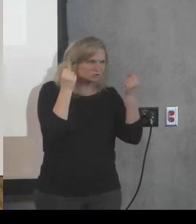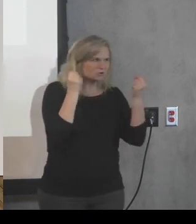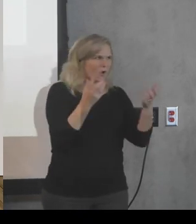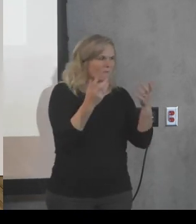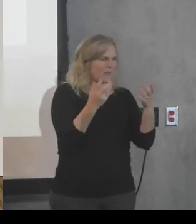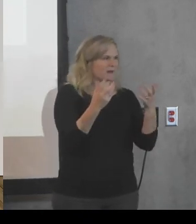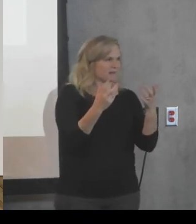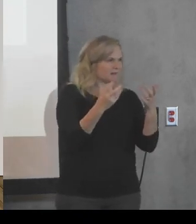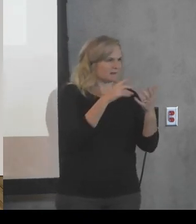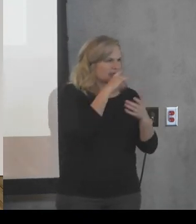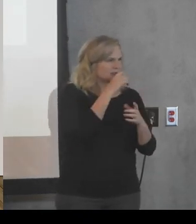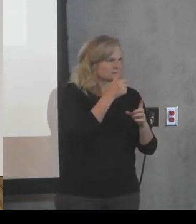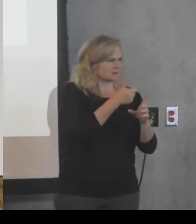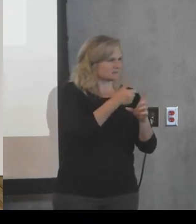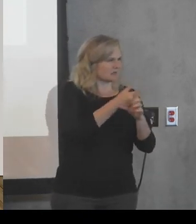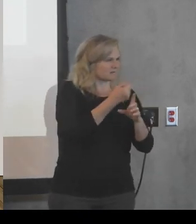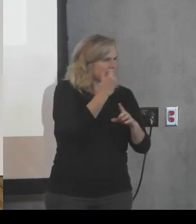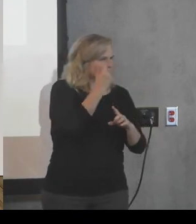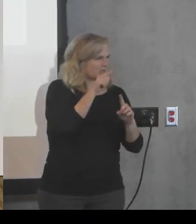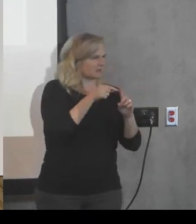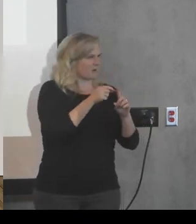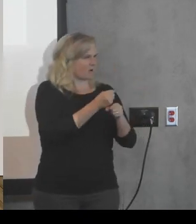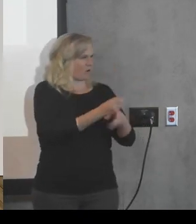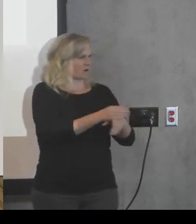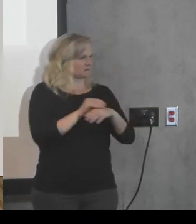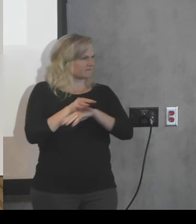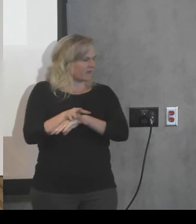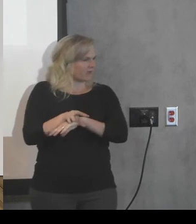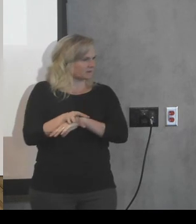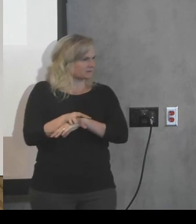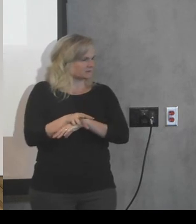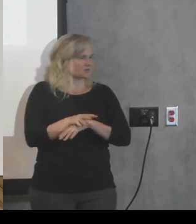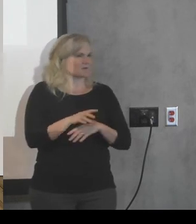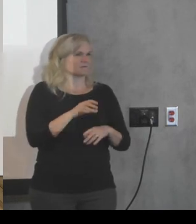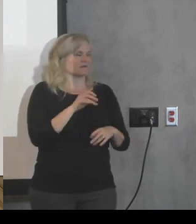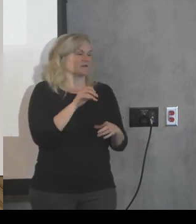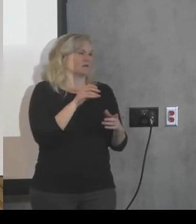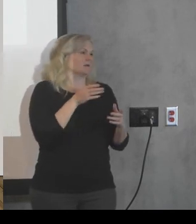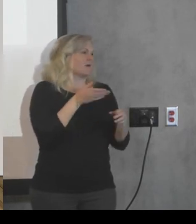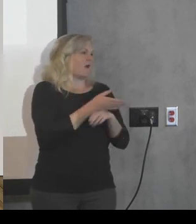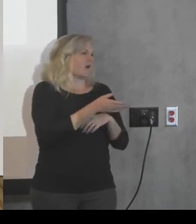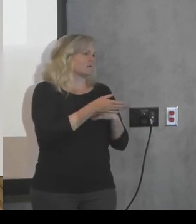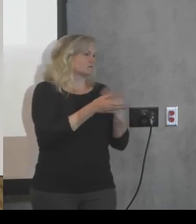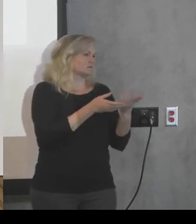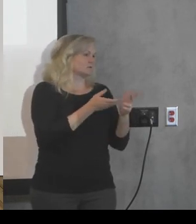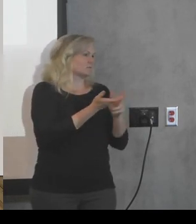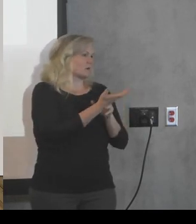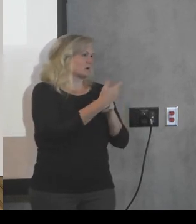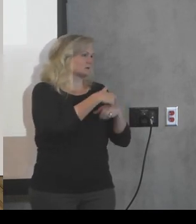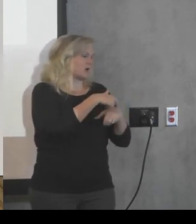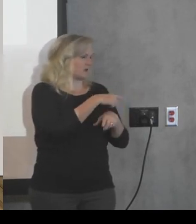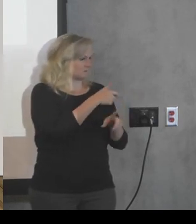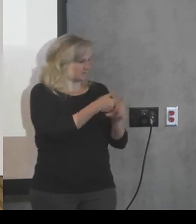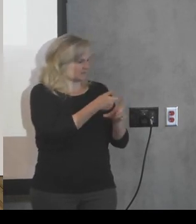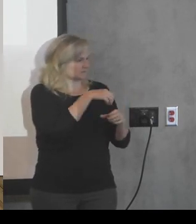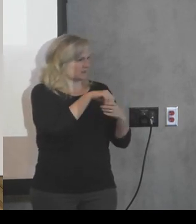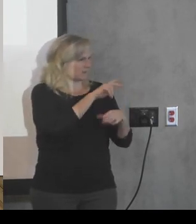and when I go to look for them after recess, they're in the principal's office, and you say, oh, why are you